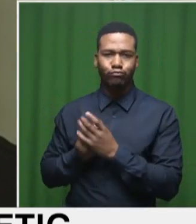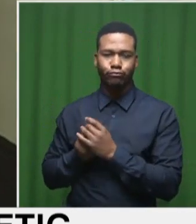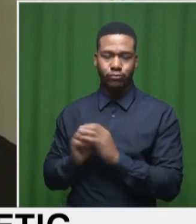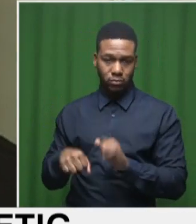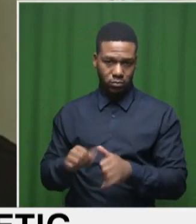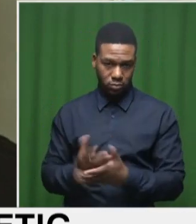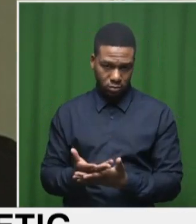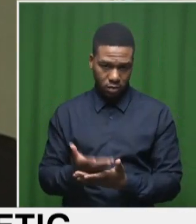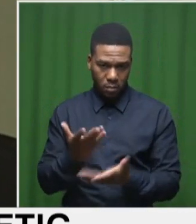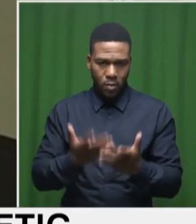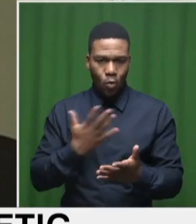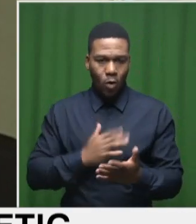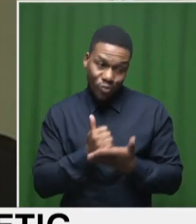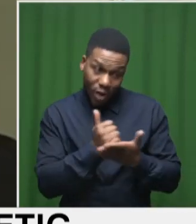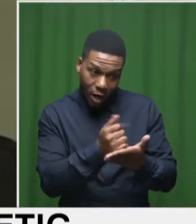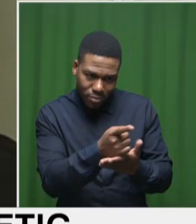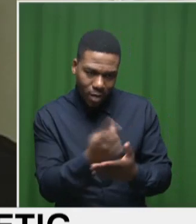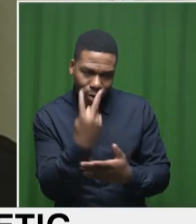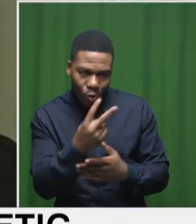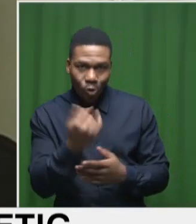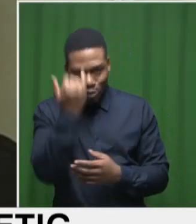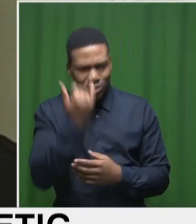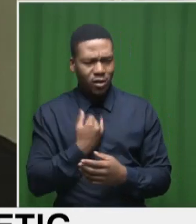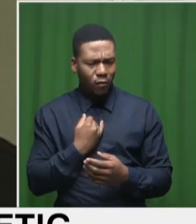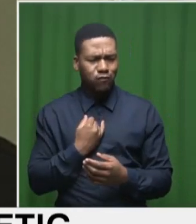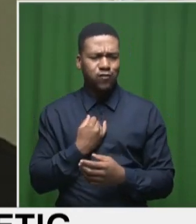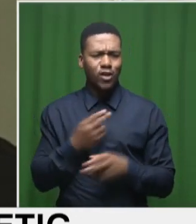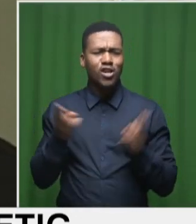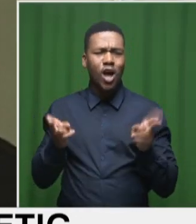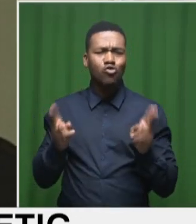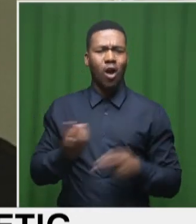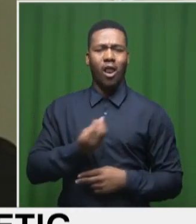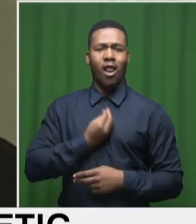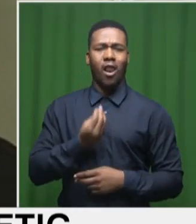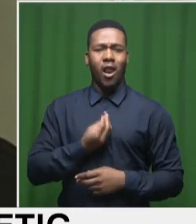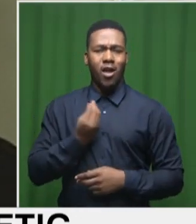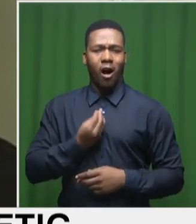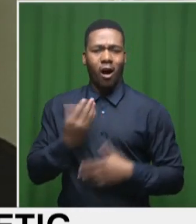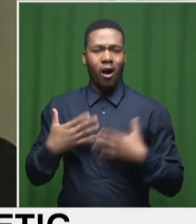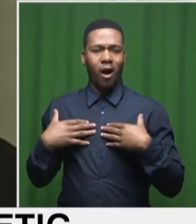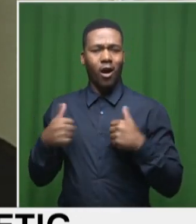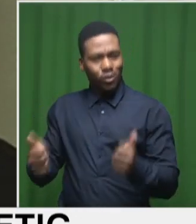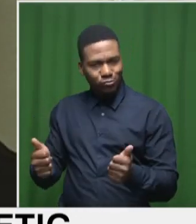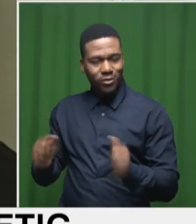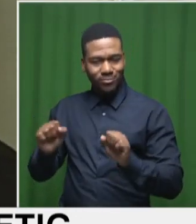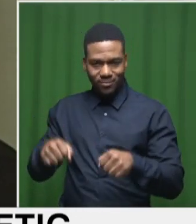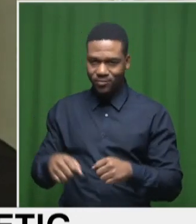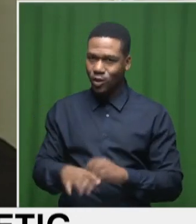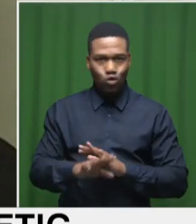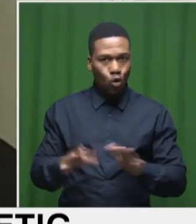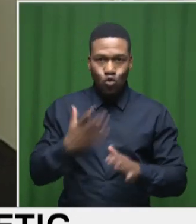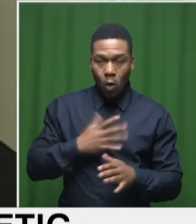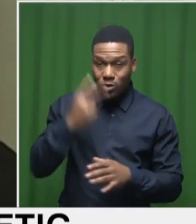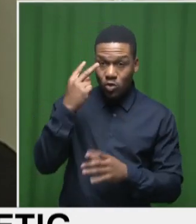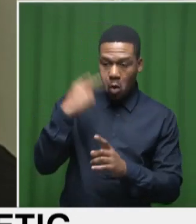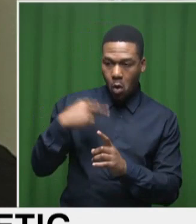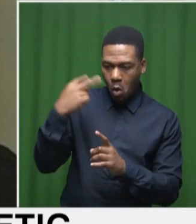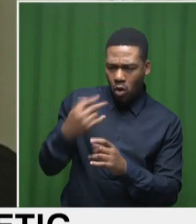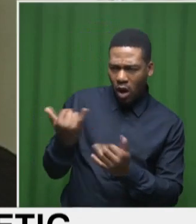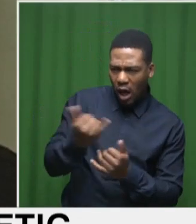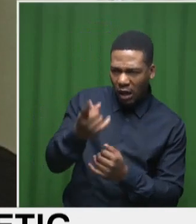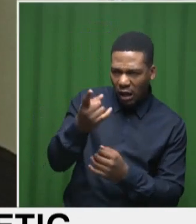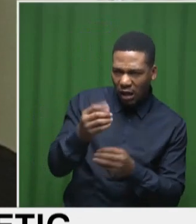like themselves, natural, healthy, and youthful. We don't want them to ever look like they've been worked on. And so I guess that's where the line